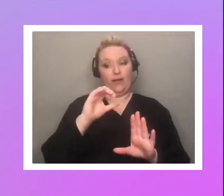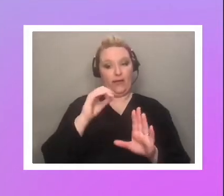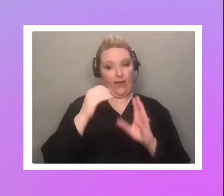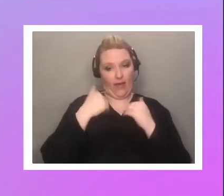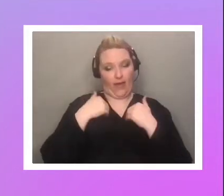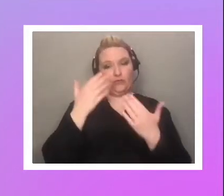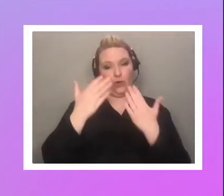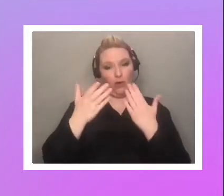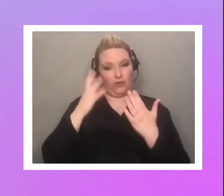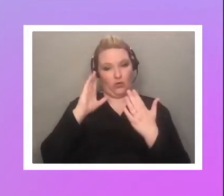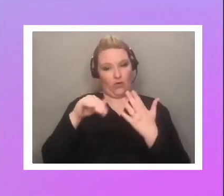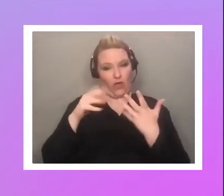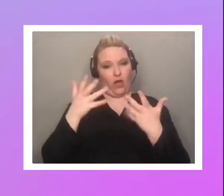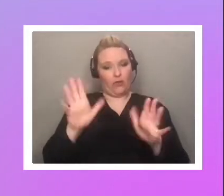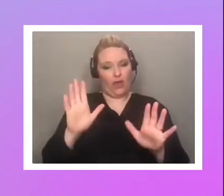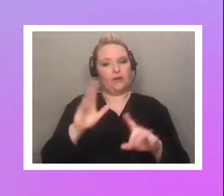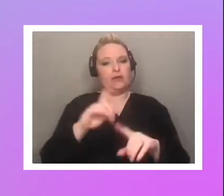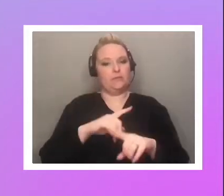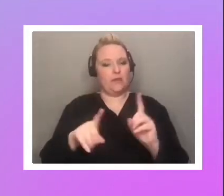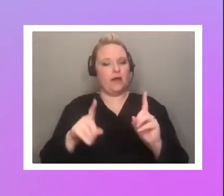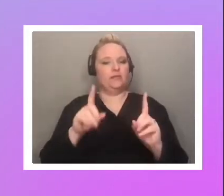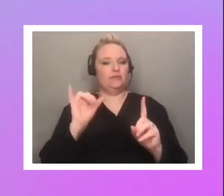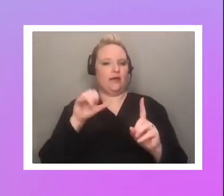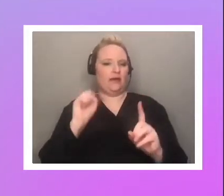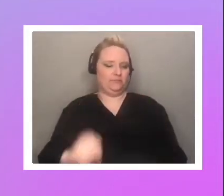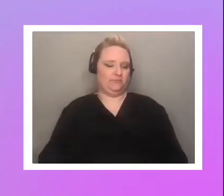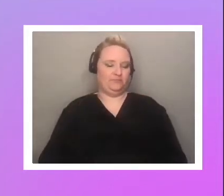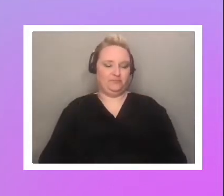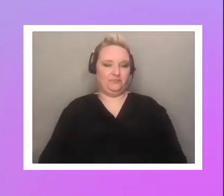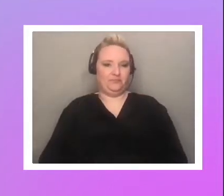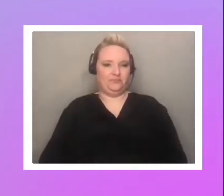already know everything. So yeah.